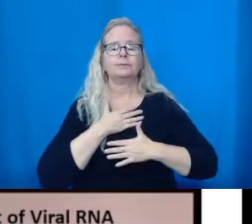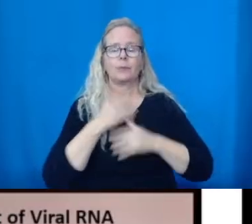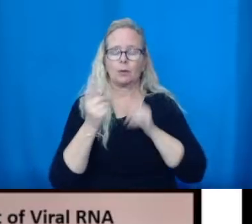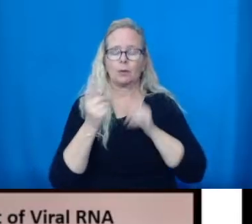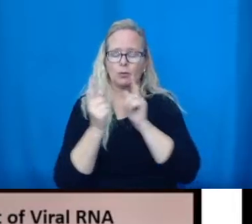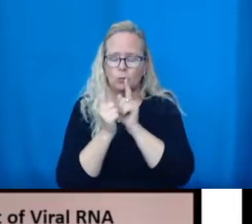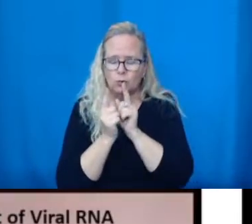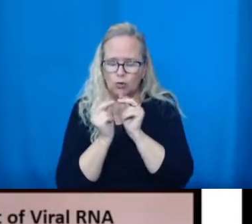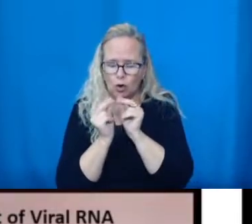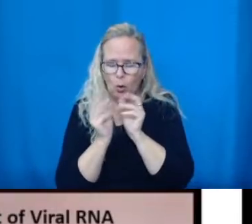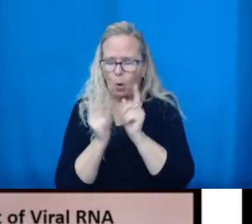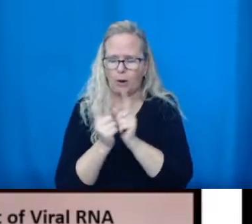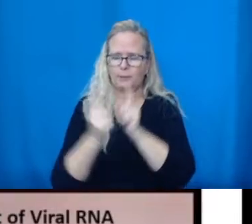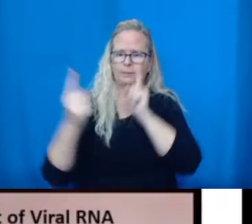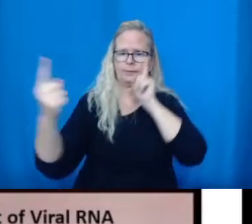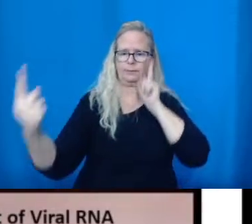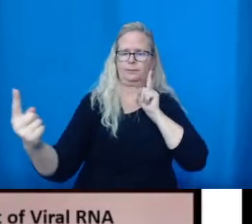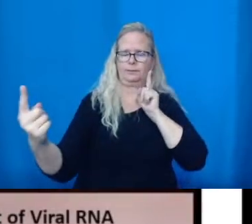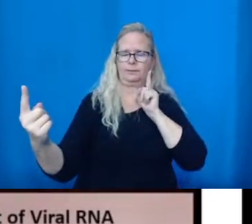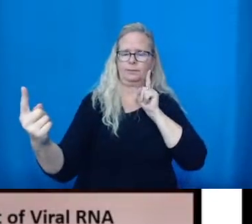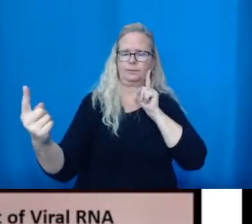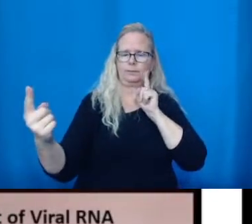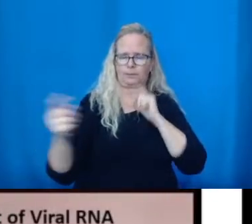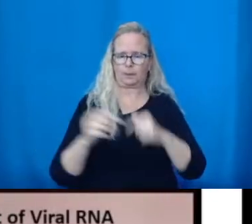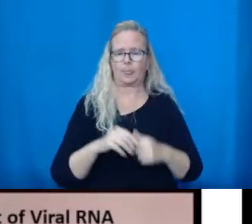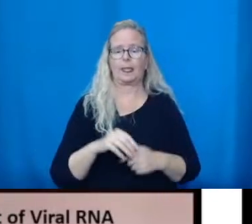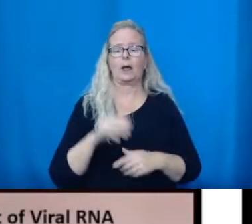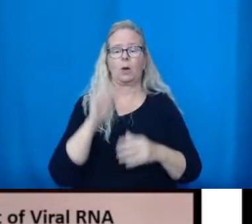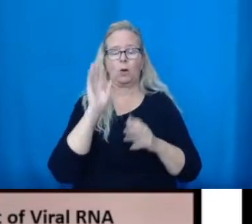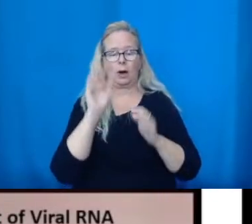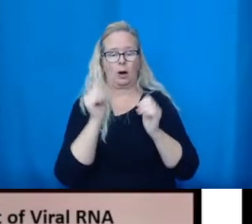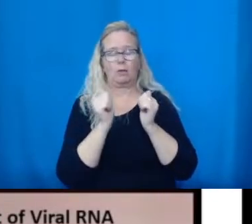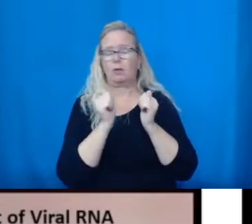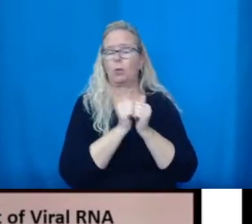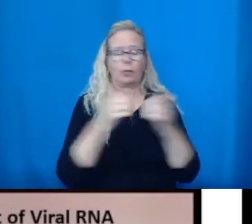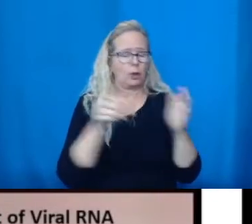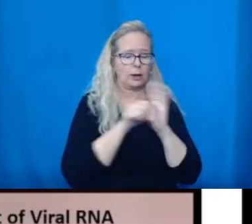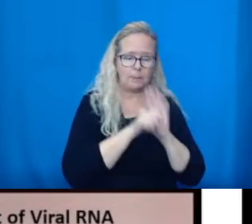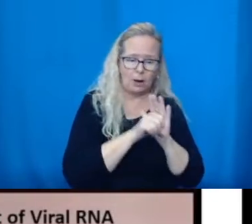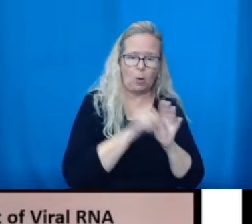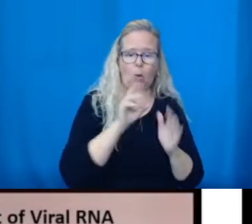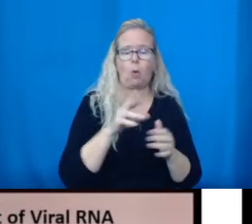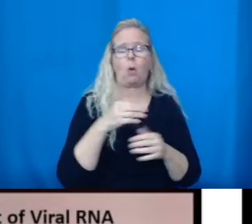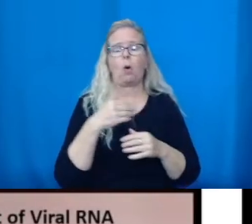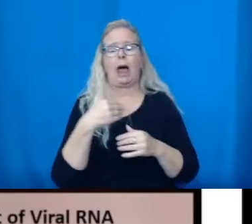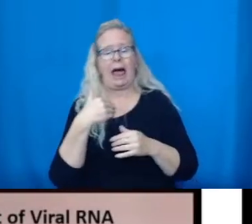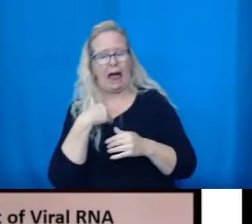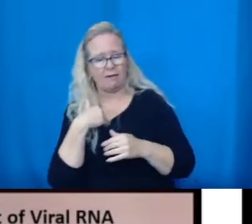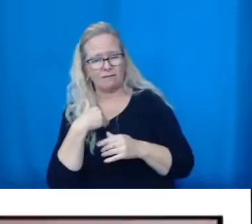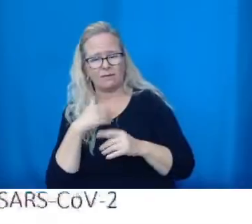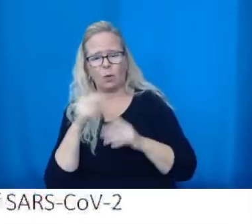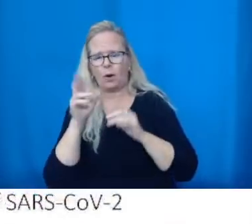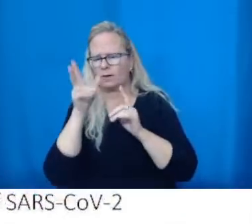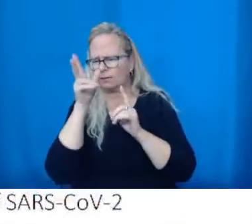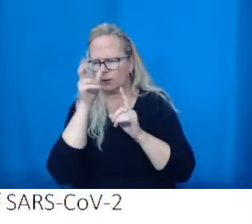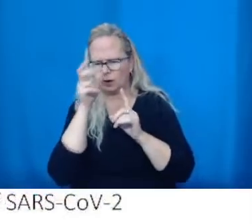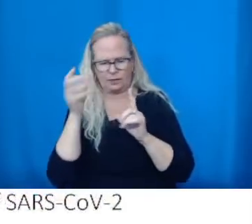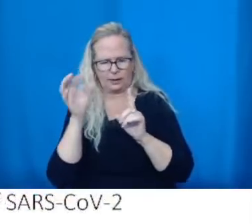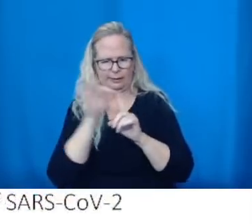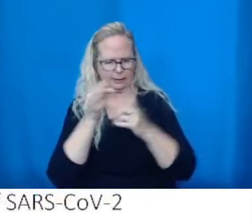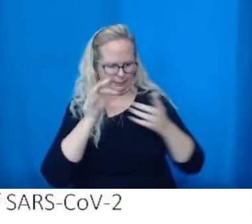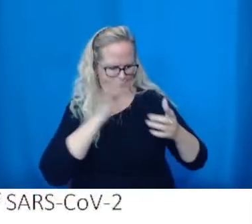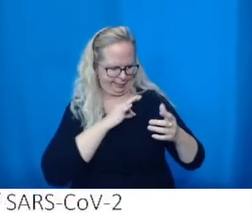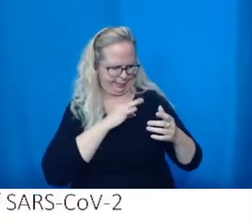explaining, the presence of viral material on various no-touch surfaces that has been observed time and time again in different patient rooms. So this